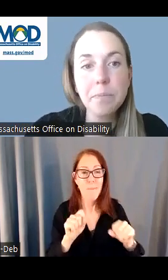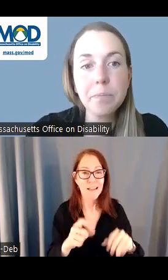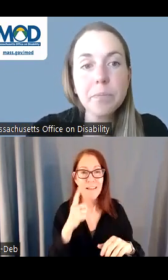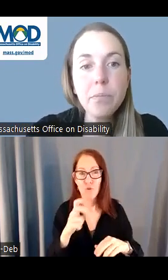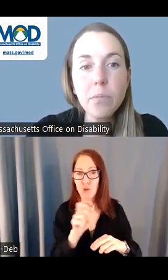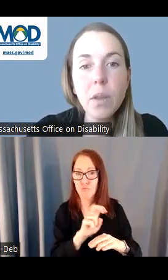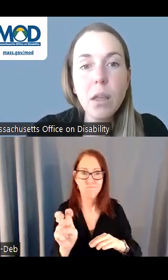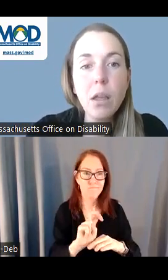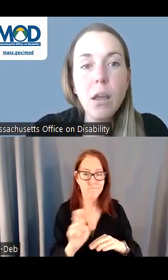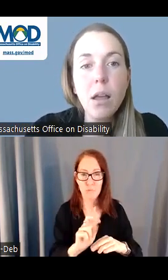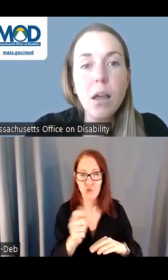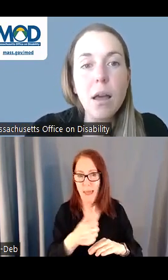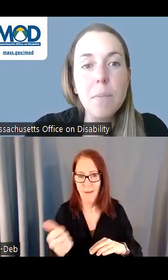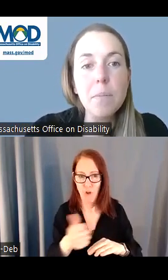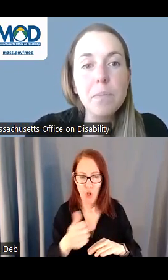another?